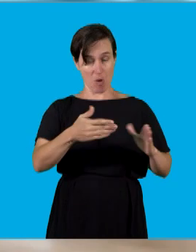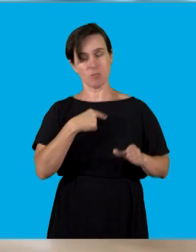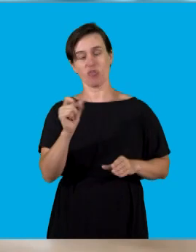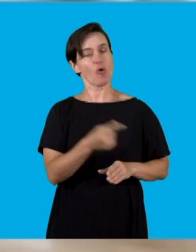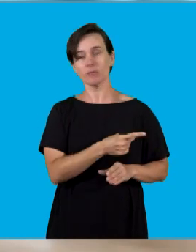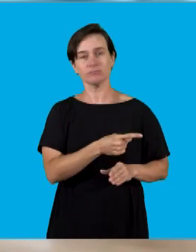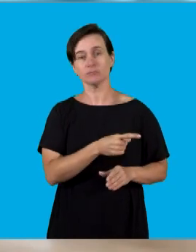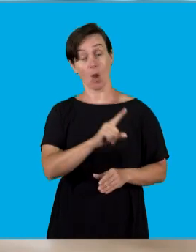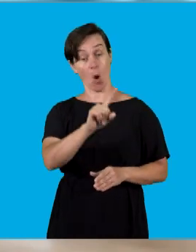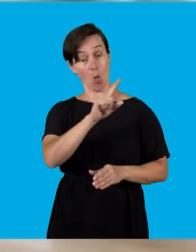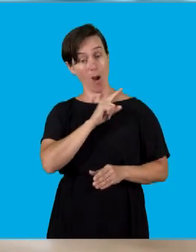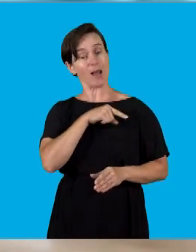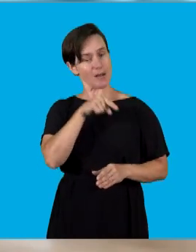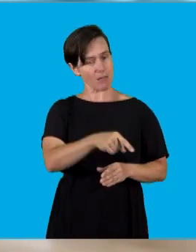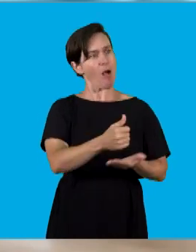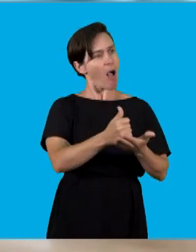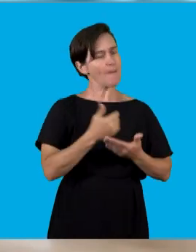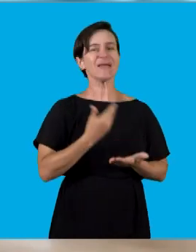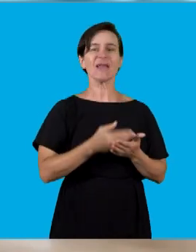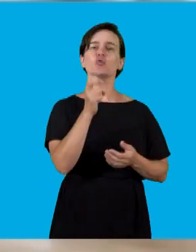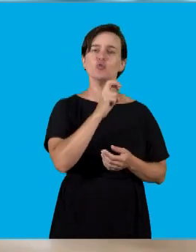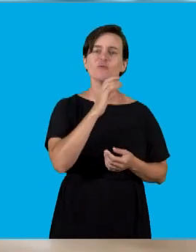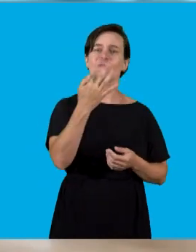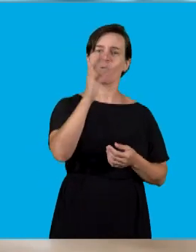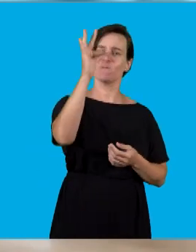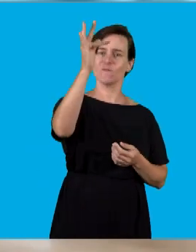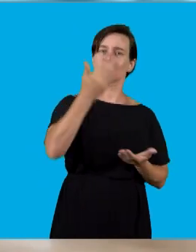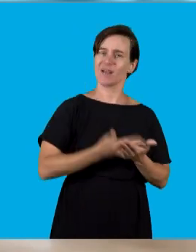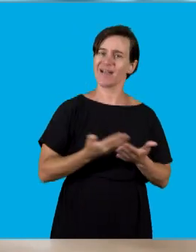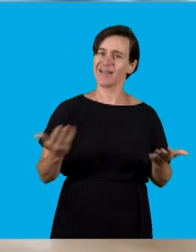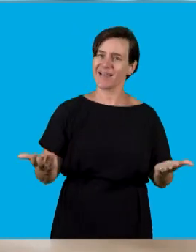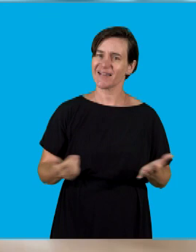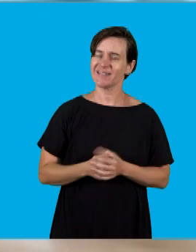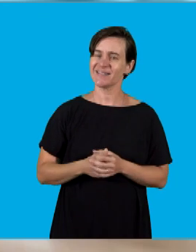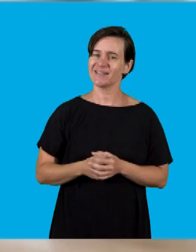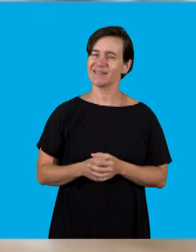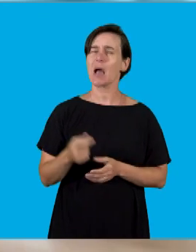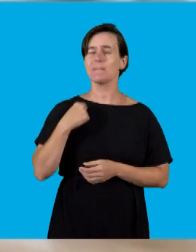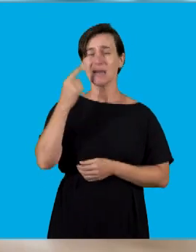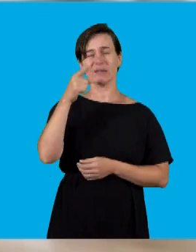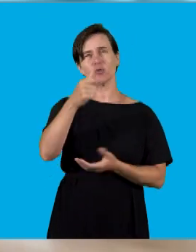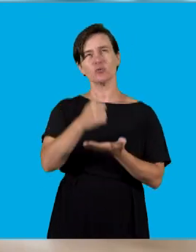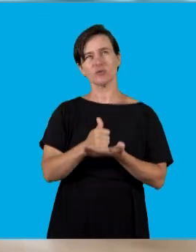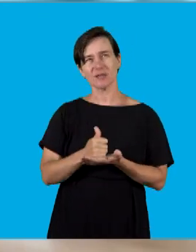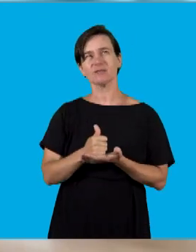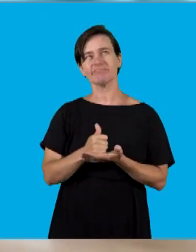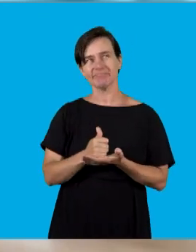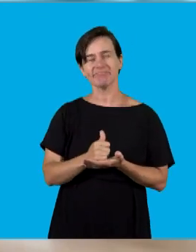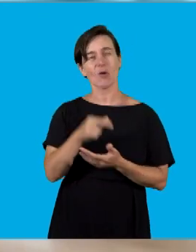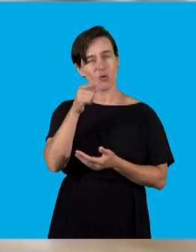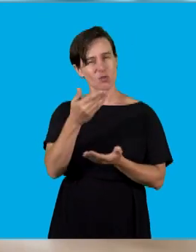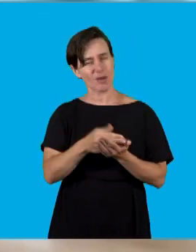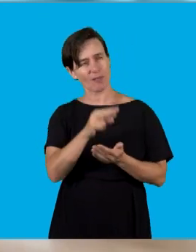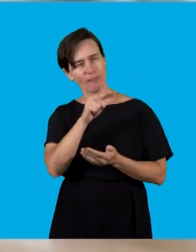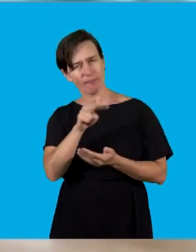packaging because you know that the packaging will be useful for something else. Now, I am sure as you are sitting, you can notice a